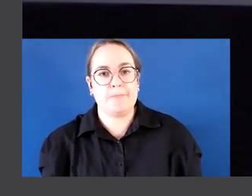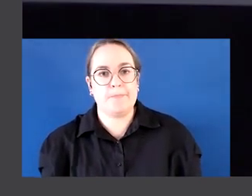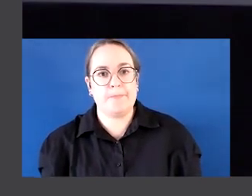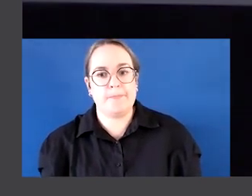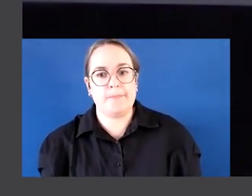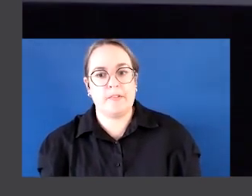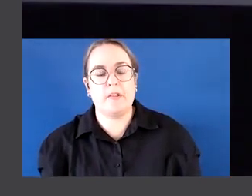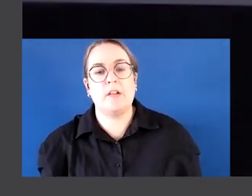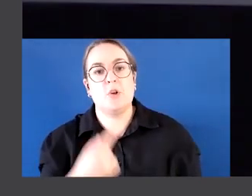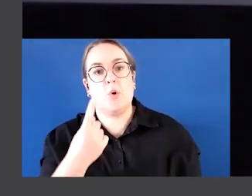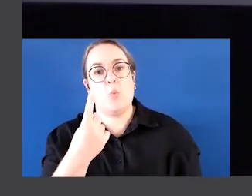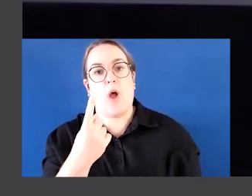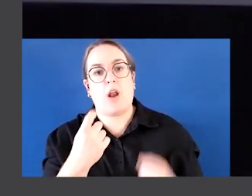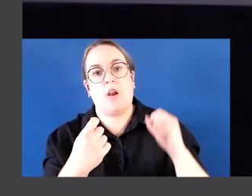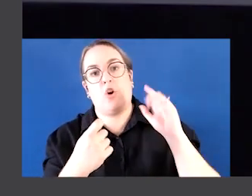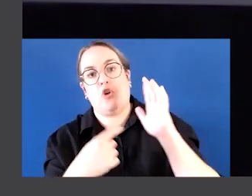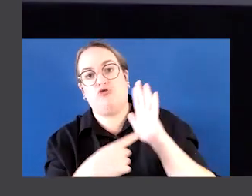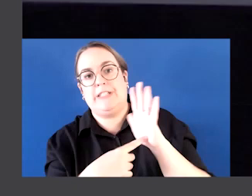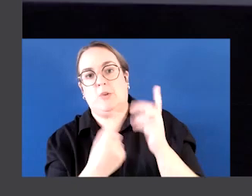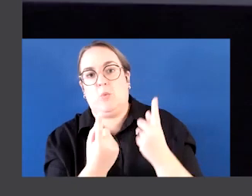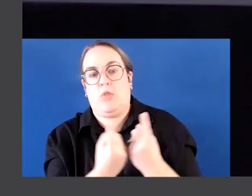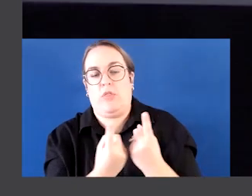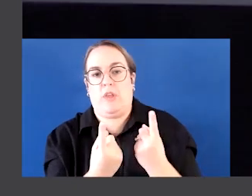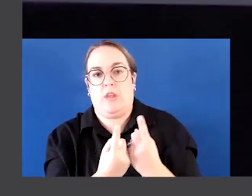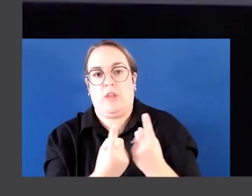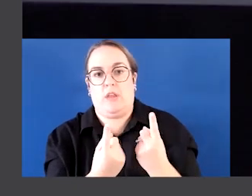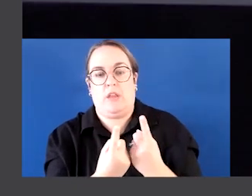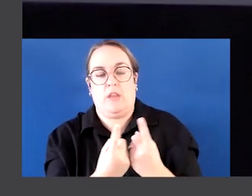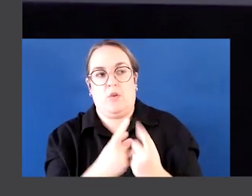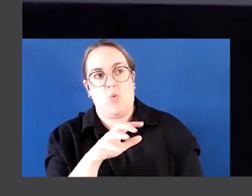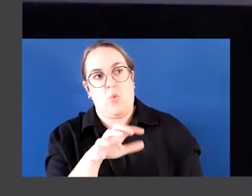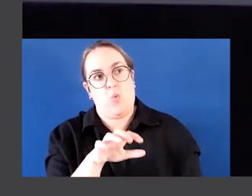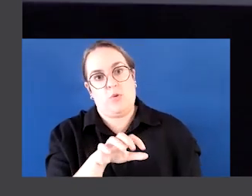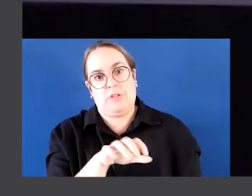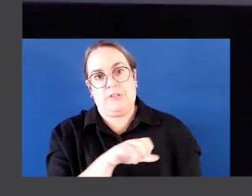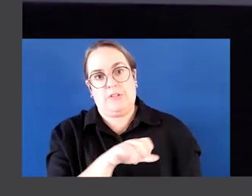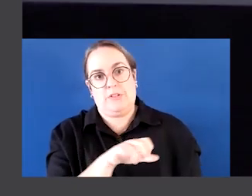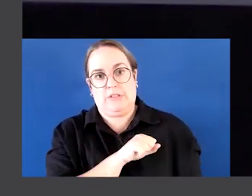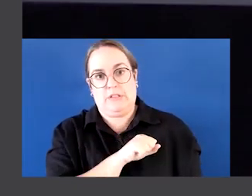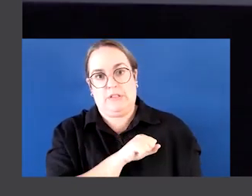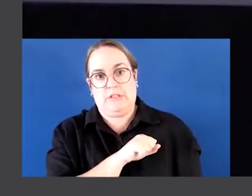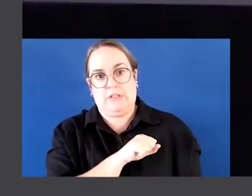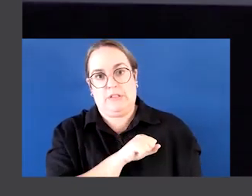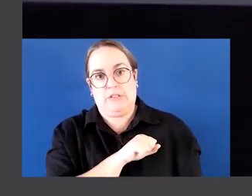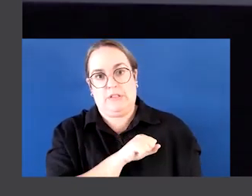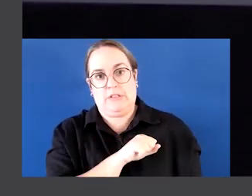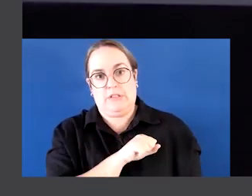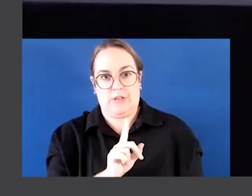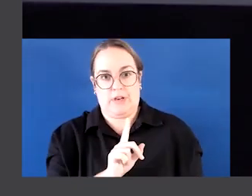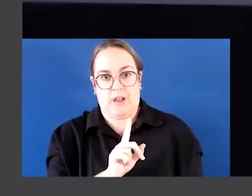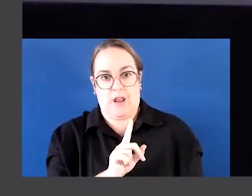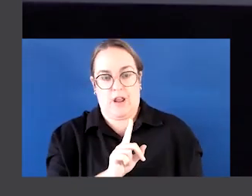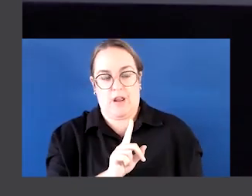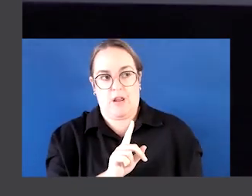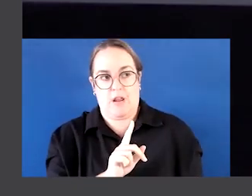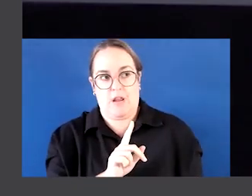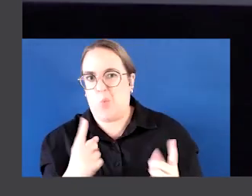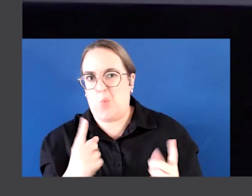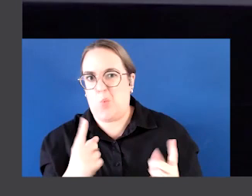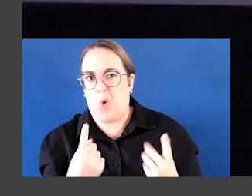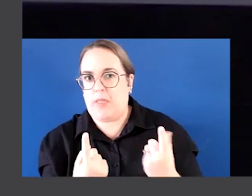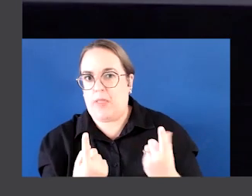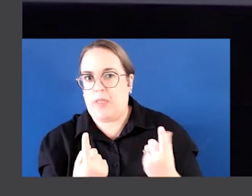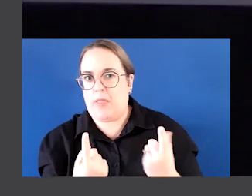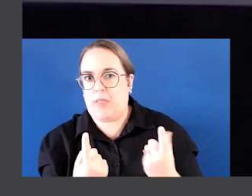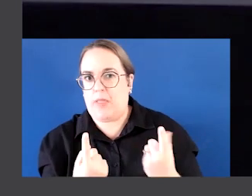one address to each of you, if there's one critical thing, one takeaway that you'd like us to take from today's session, what would